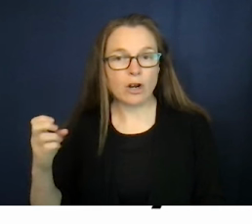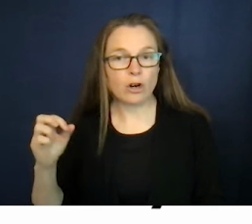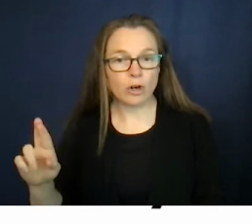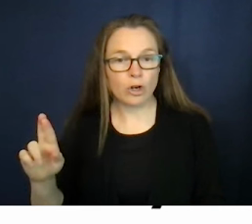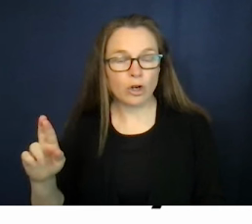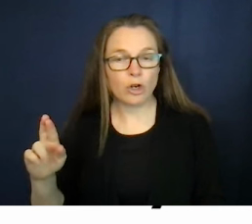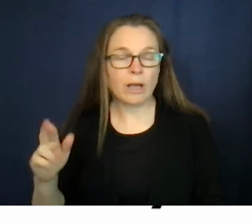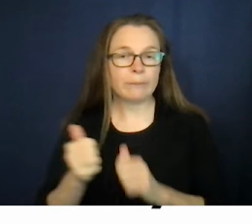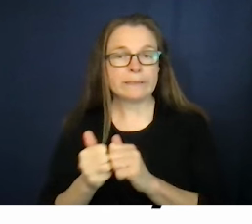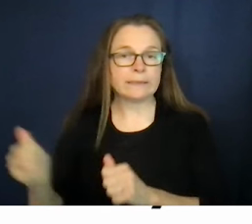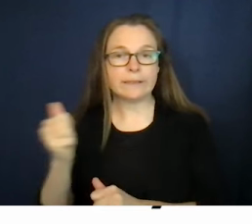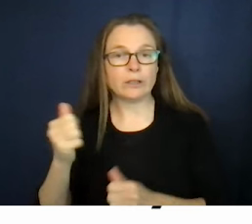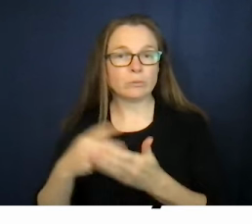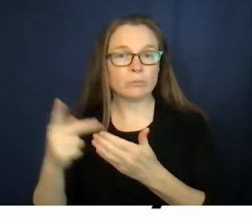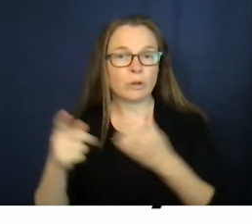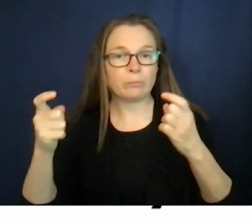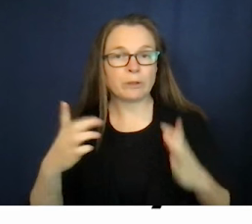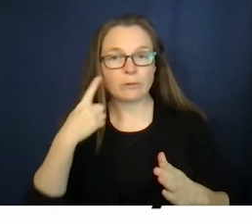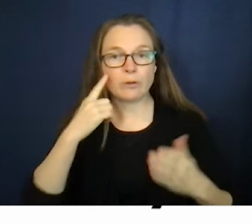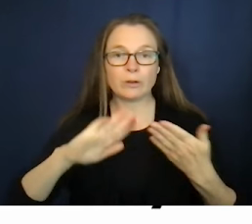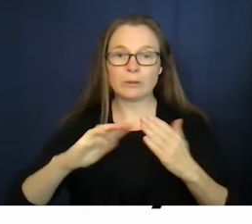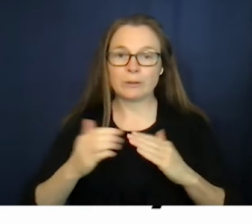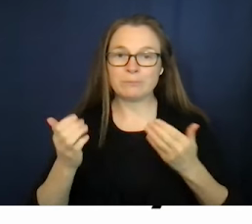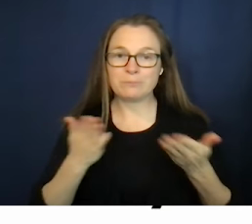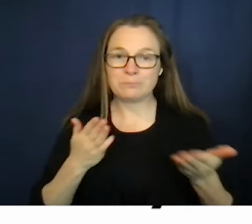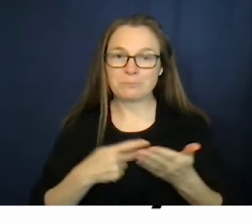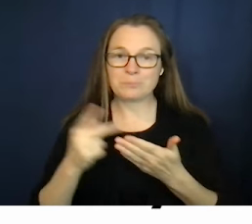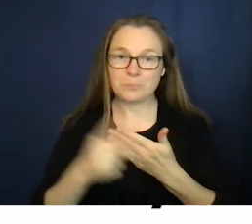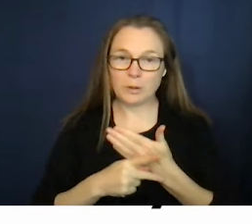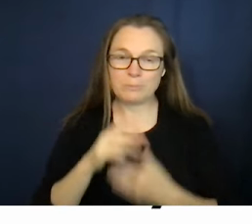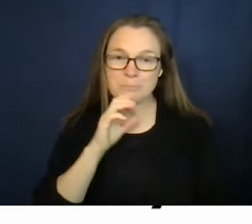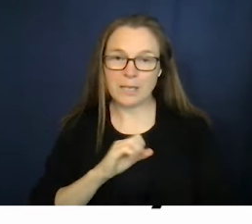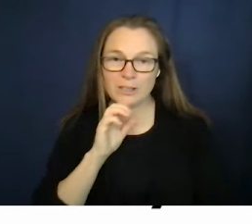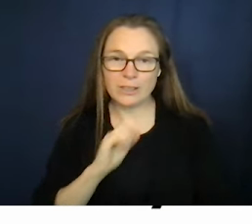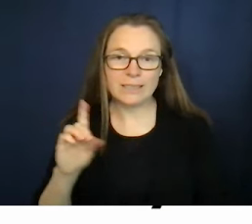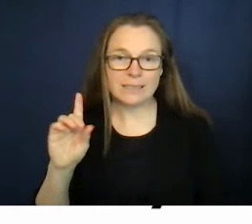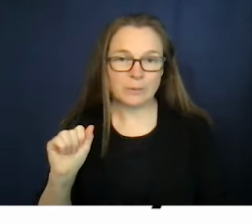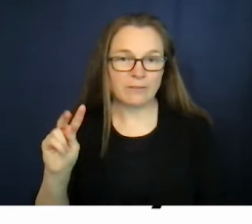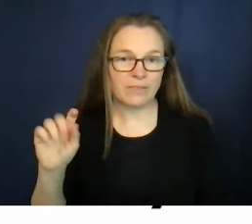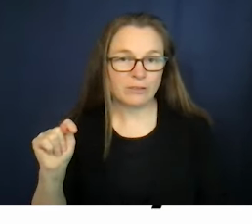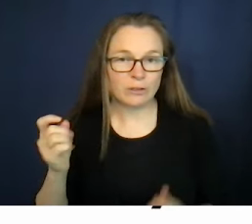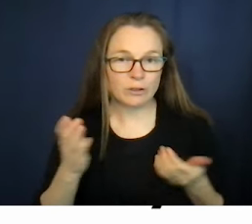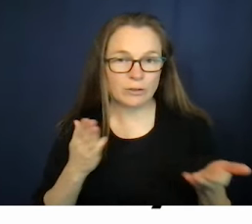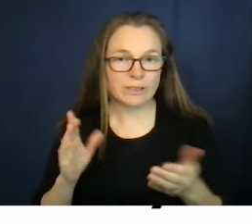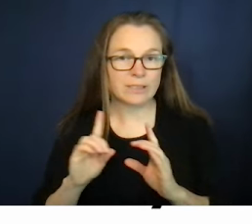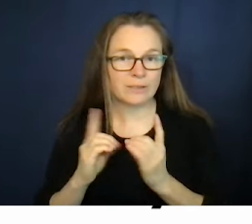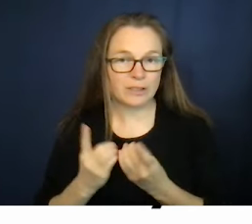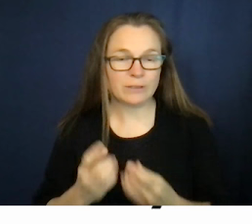senior program manager for the Community Services program at Aging, Disability, and Veterans Services